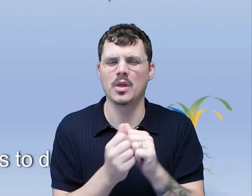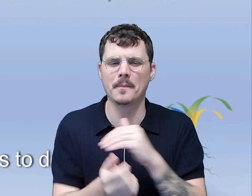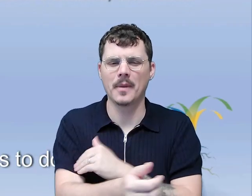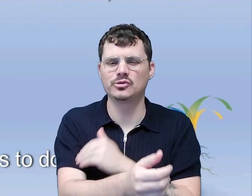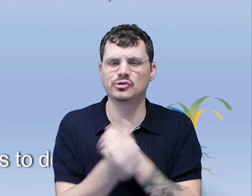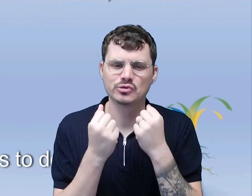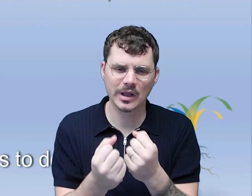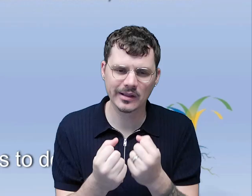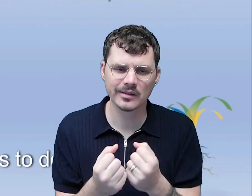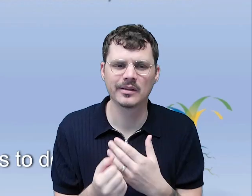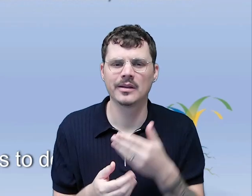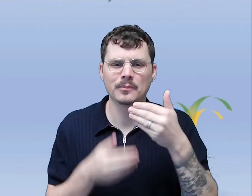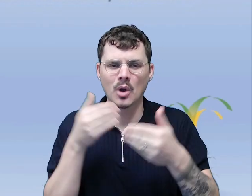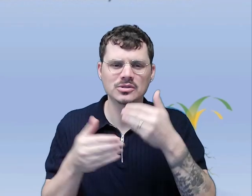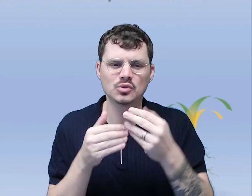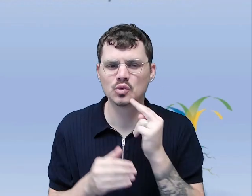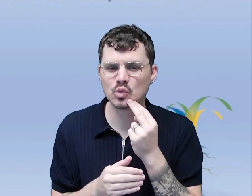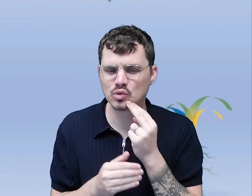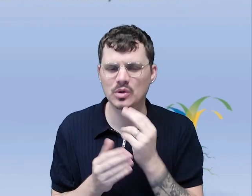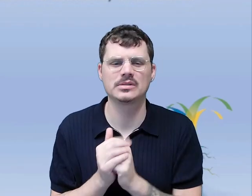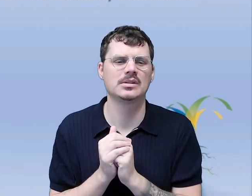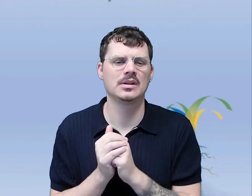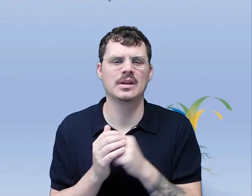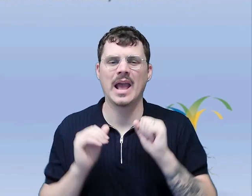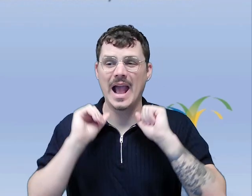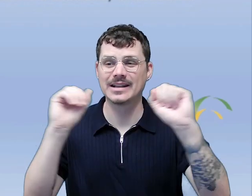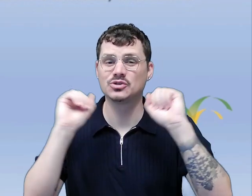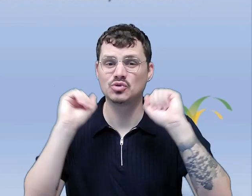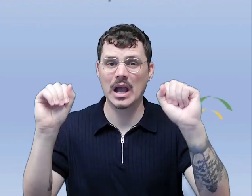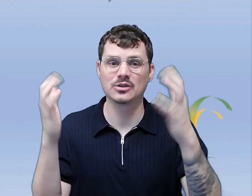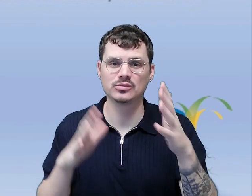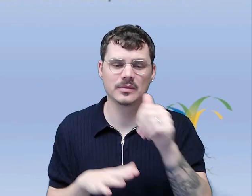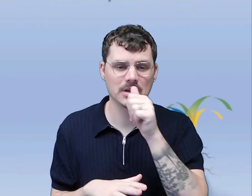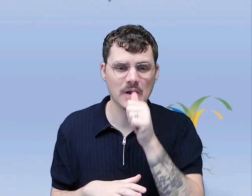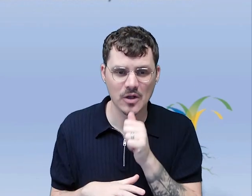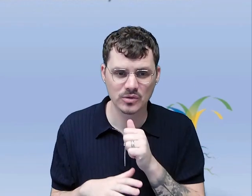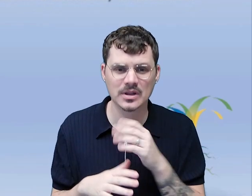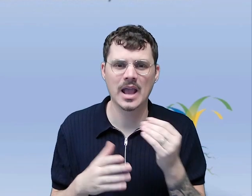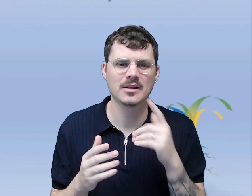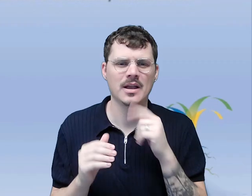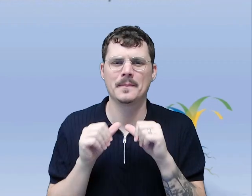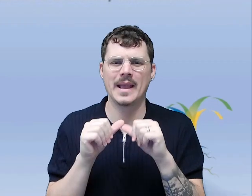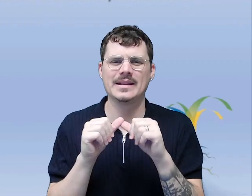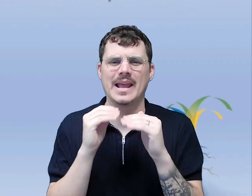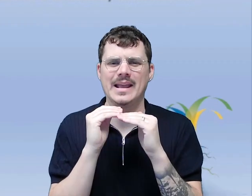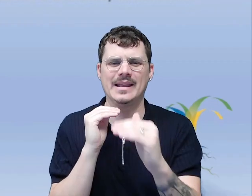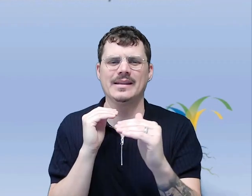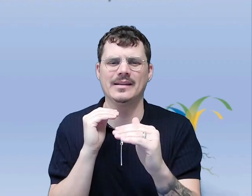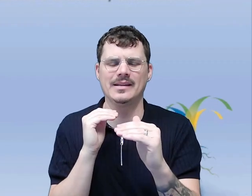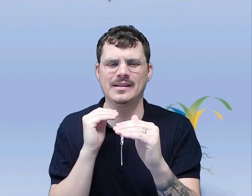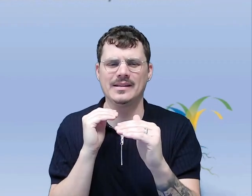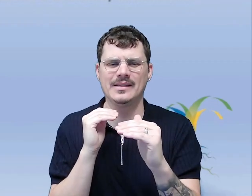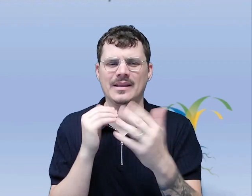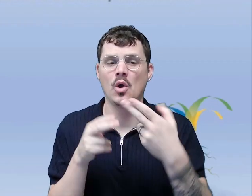Has to do with muscle strength, has to do with processing nutrients, has to do with exercise tolerance and